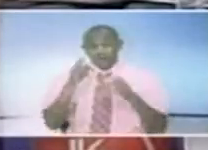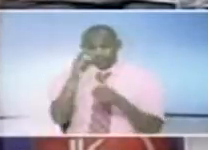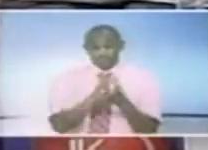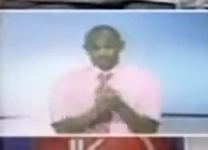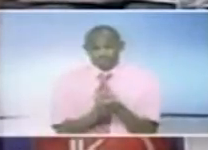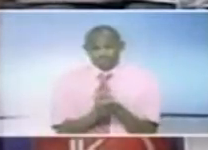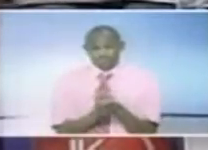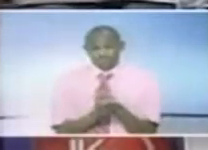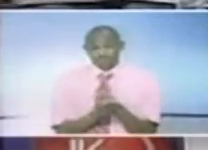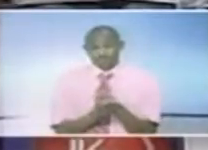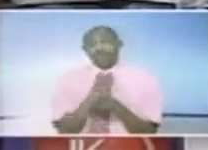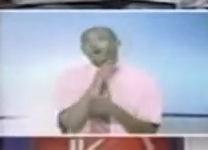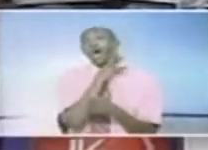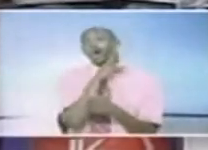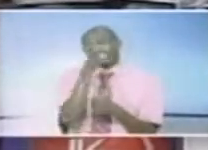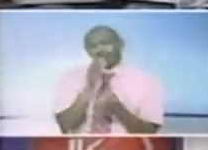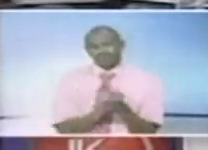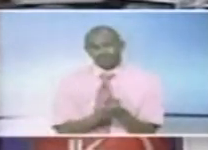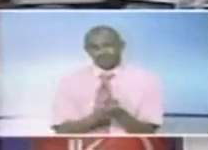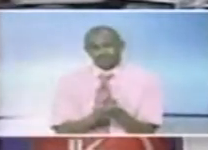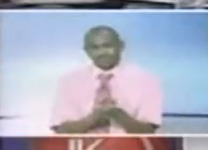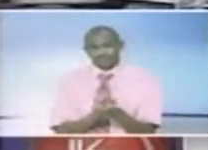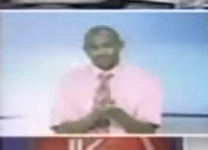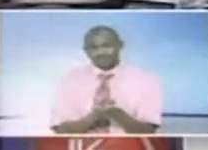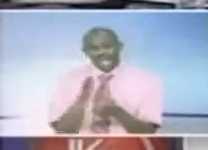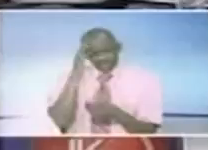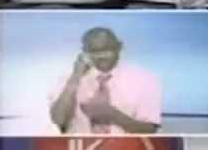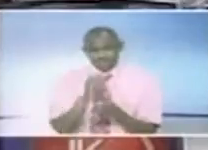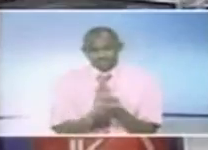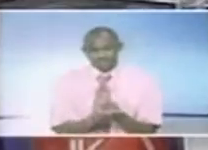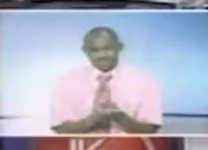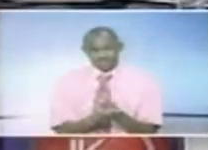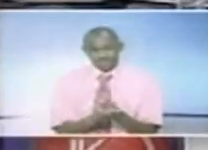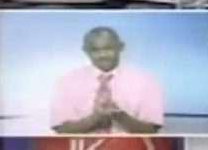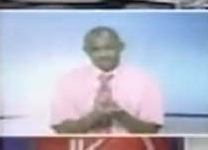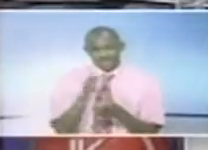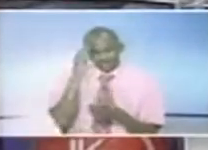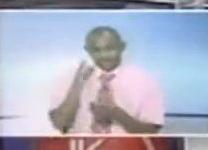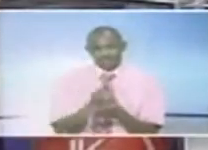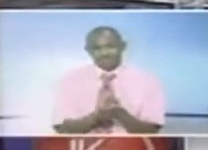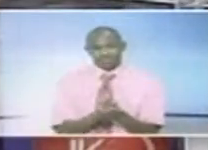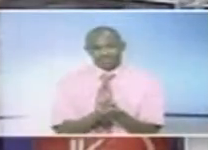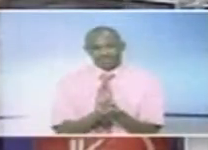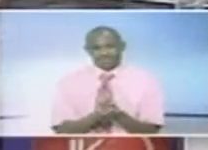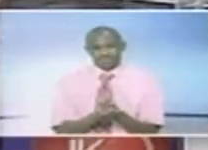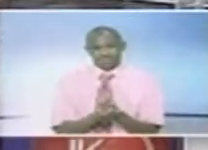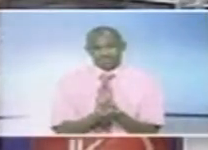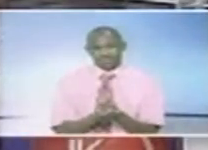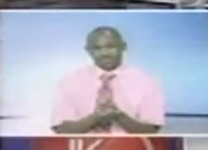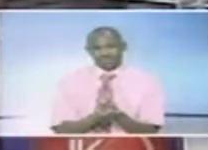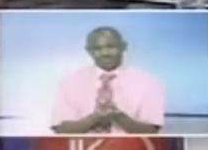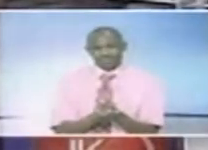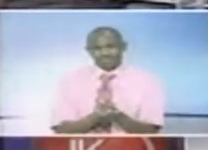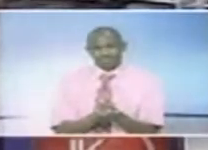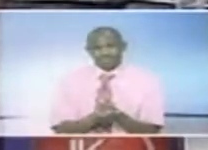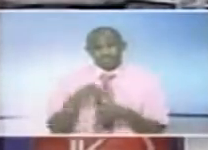Kinuthia, it's a little loud where you are. I know him. You know Kinuthia? I know him. Yeah. I want to commend Martin Brooklyn